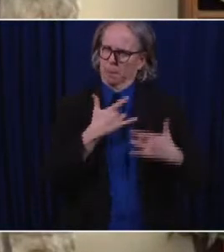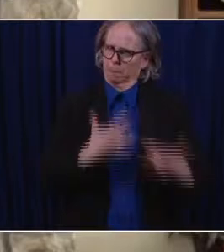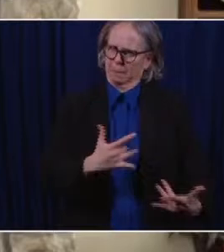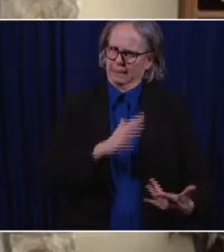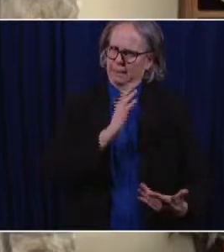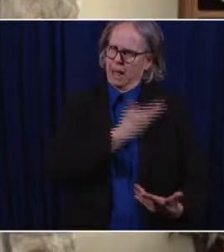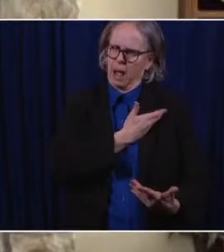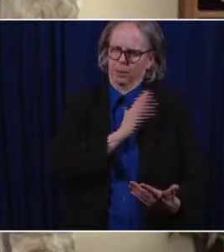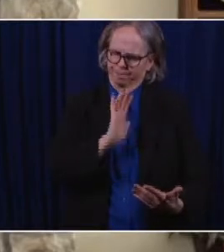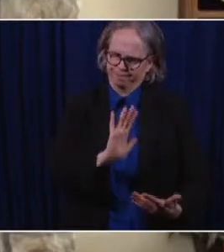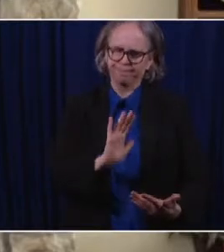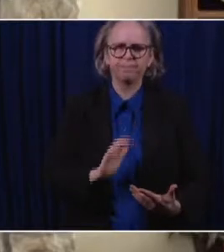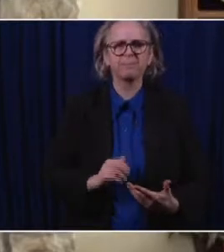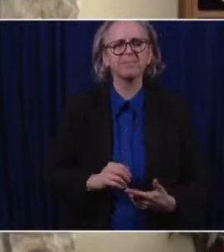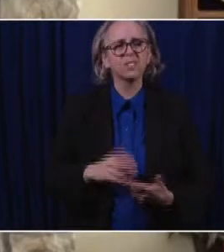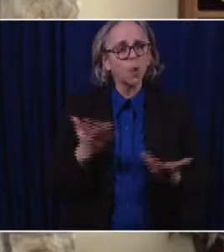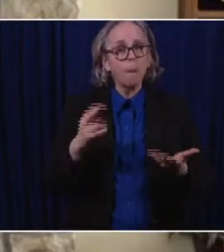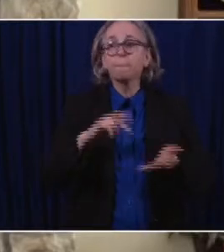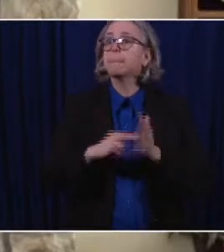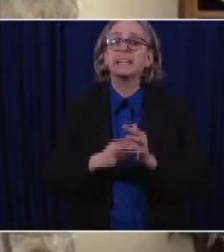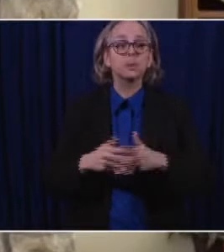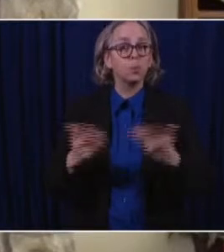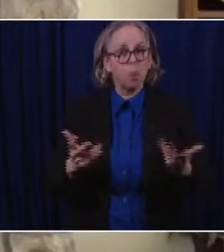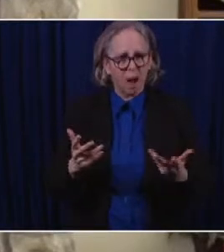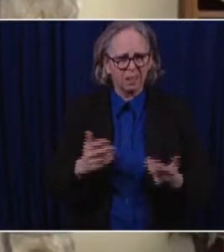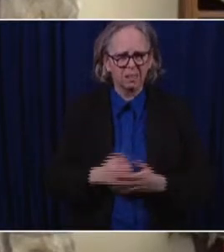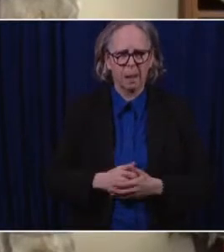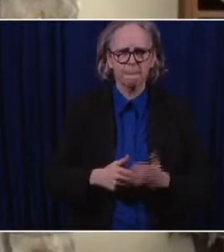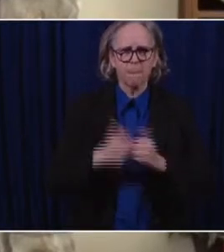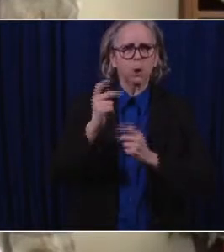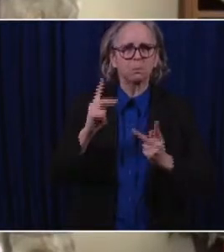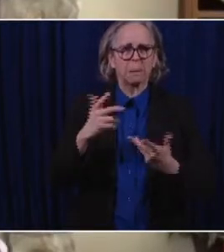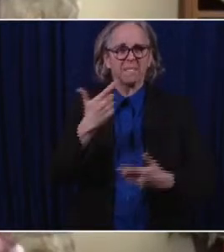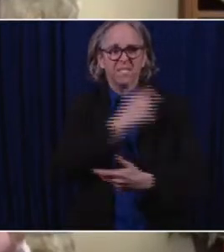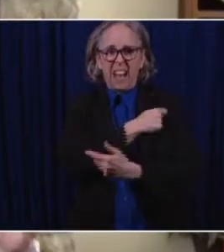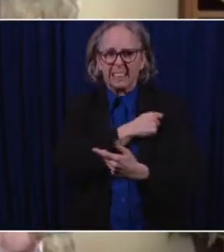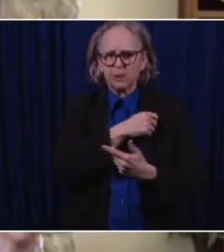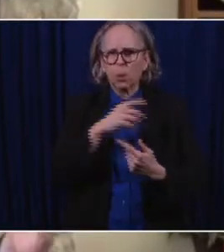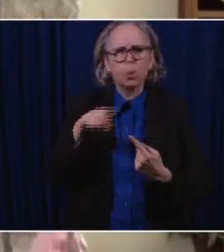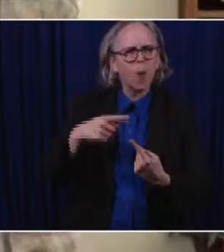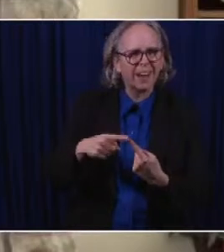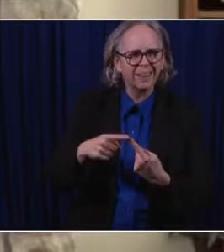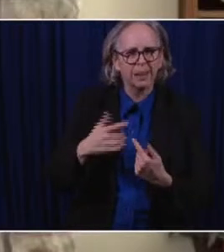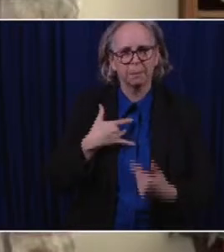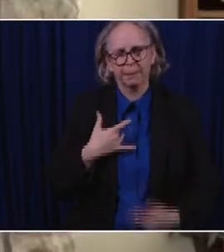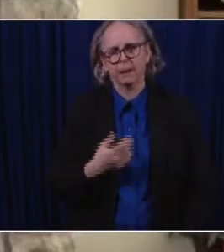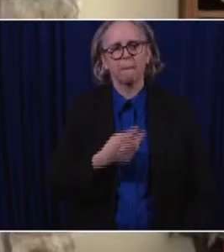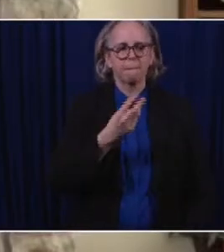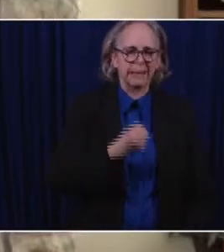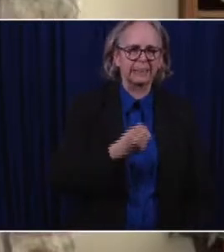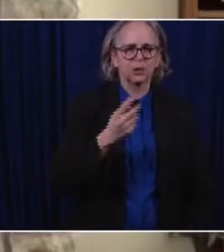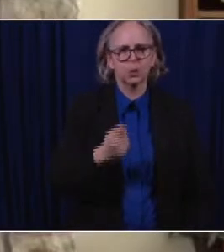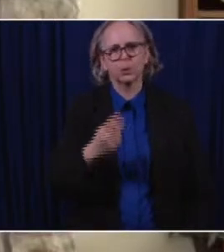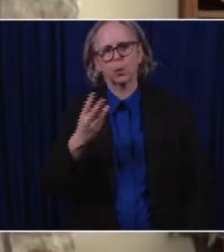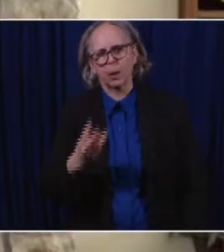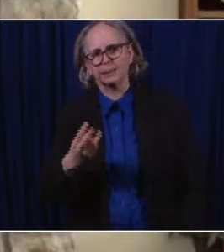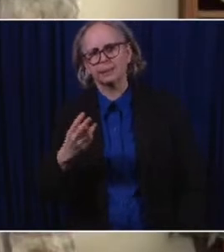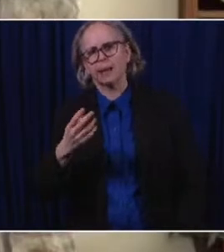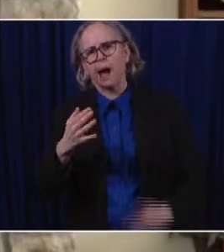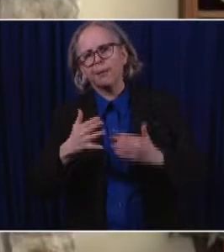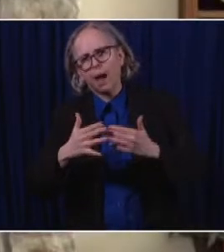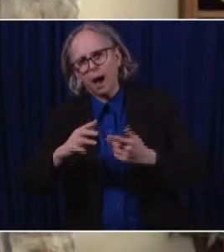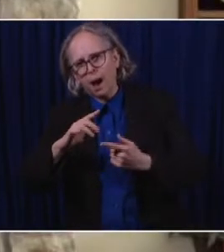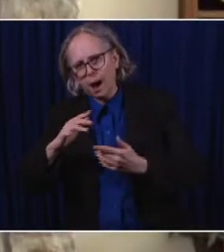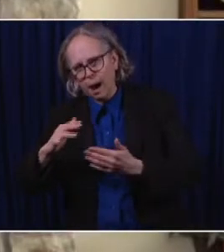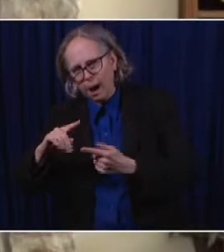up, to be building as the week goes on, and then at some point start going back down